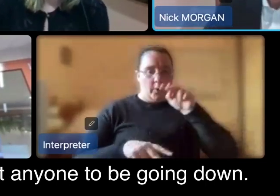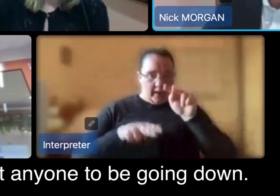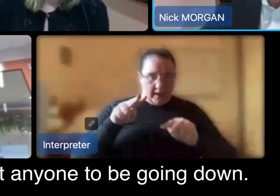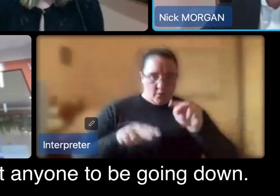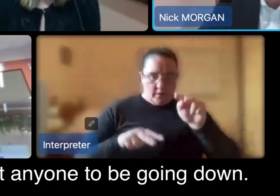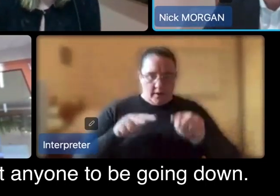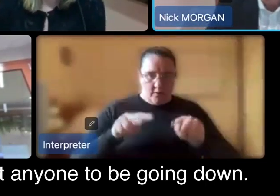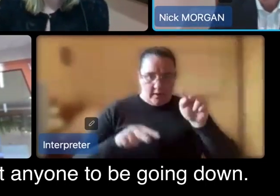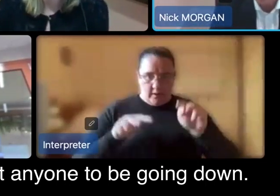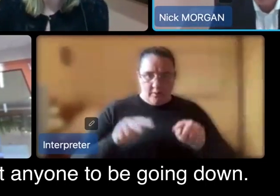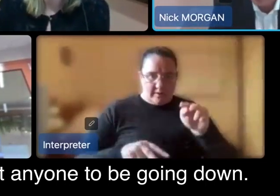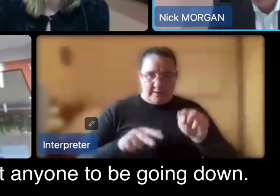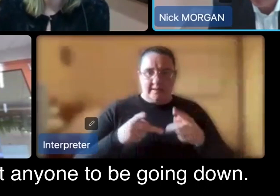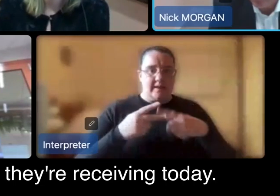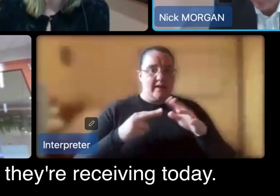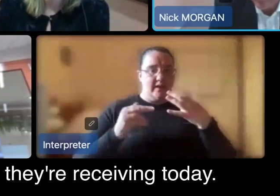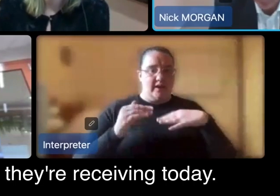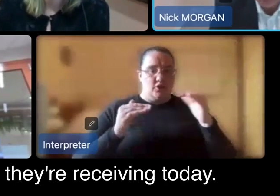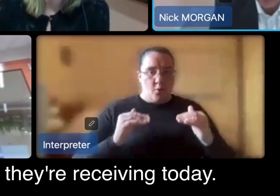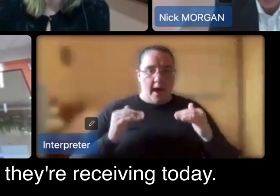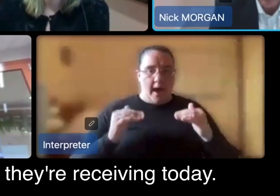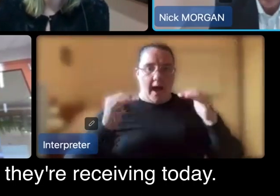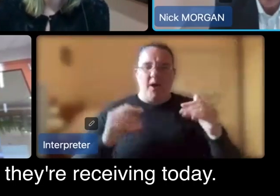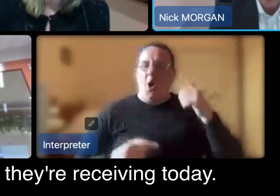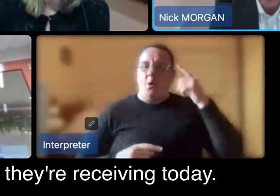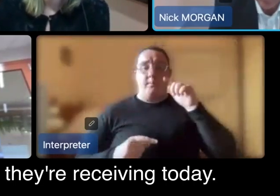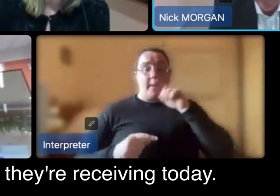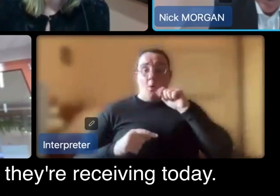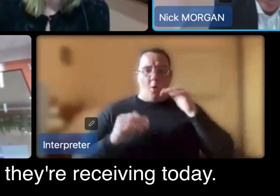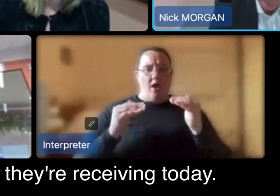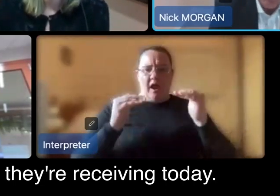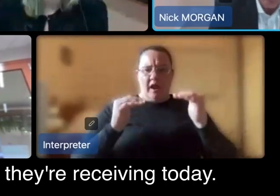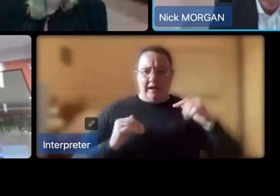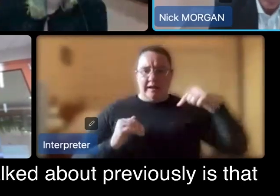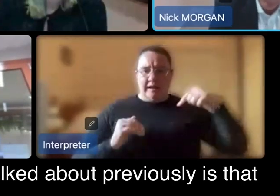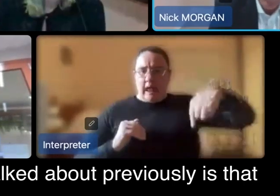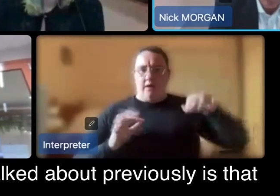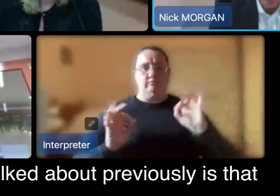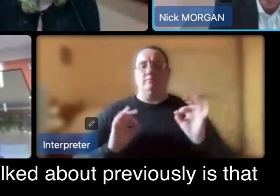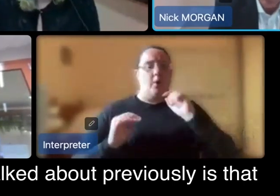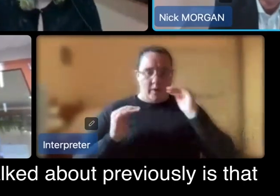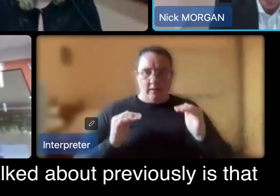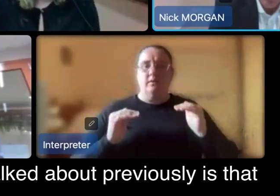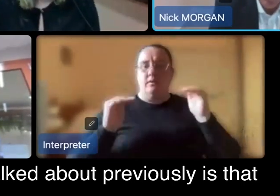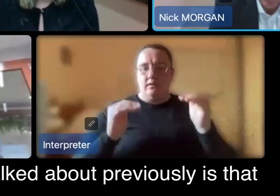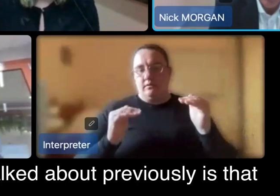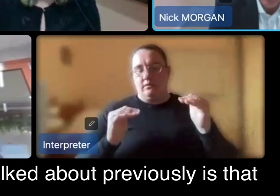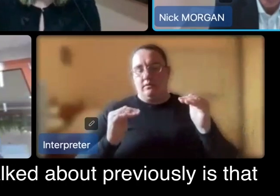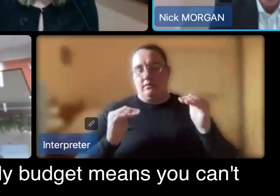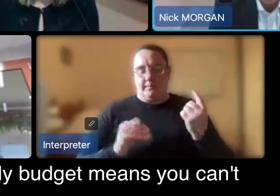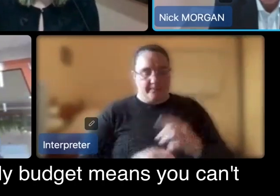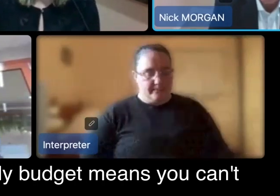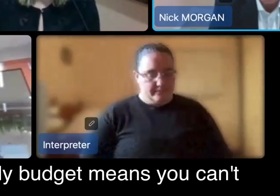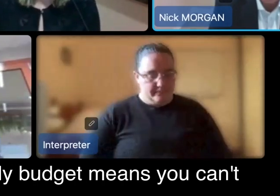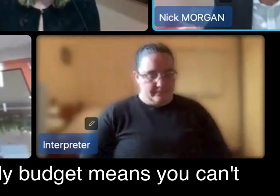expecting, well, we wouldn't expect anyone to be going down, only up from what they're receiving today. The one change I've talked about previously is